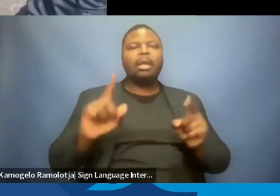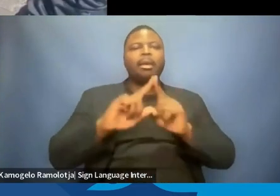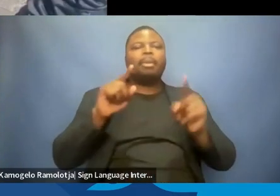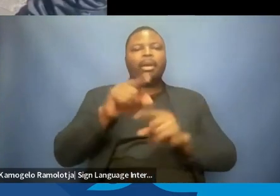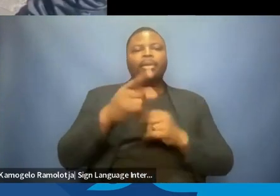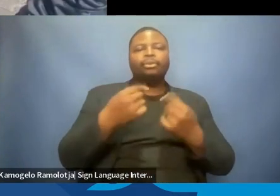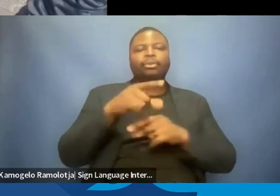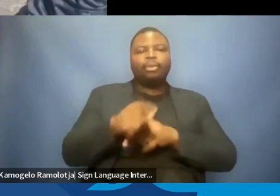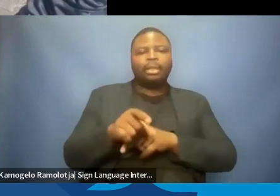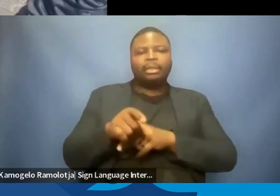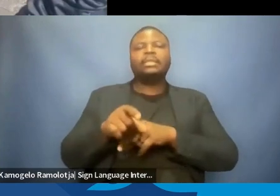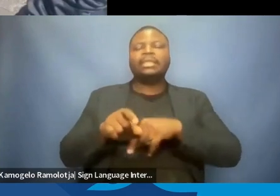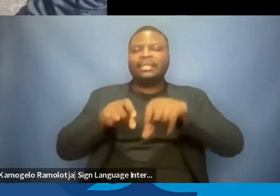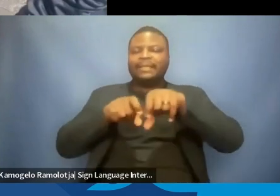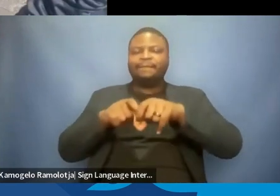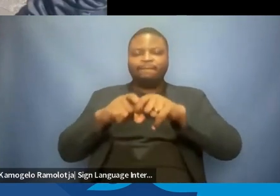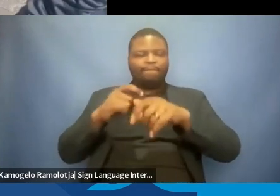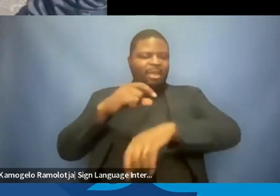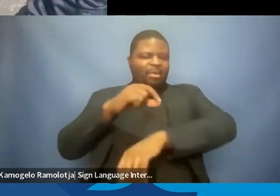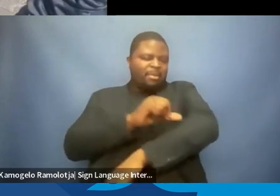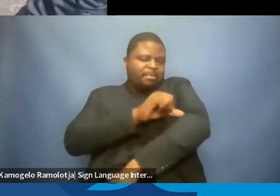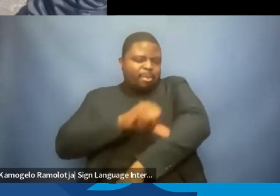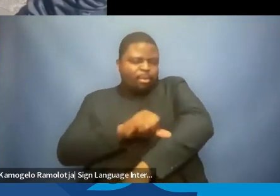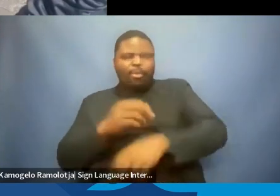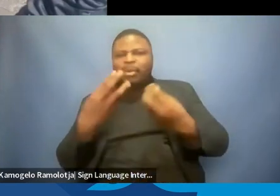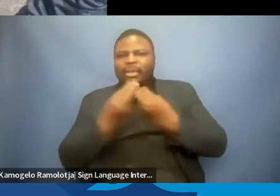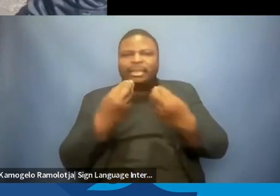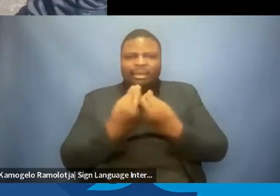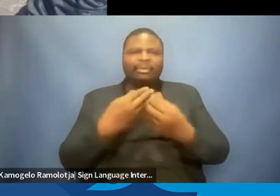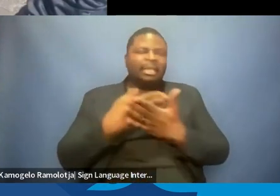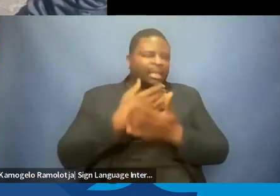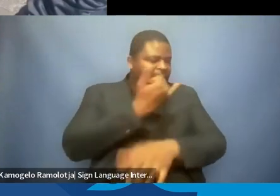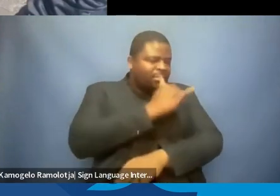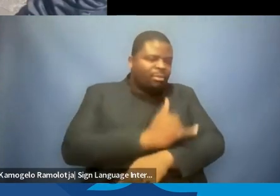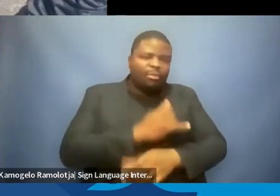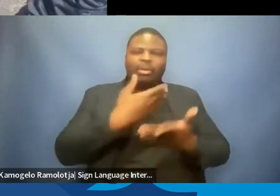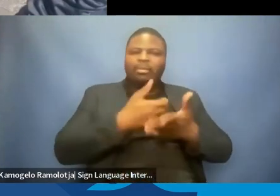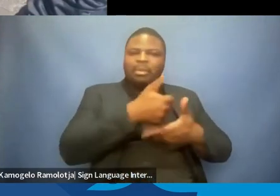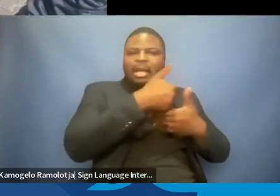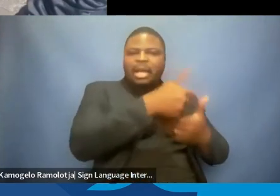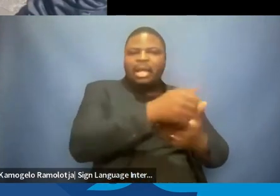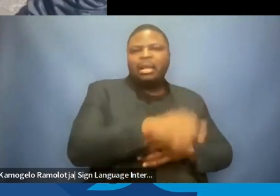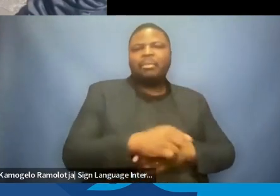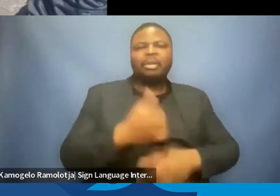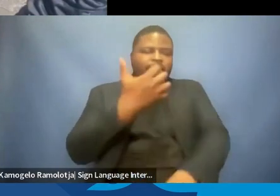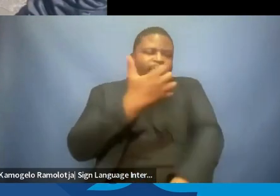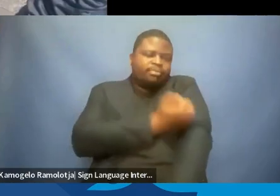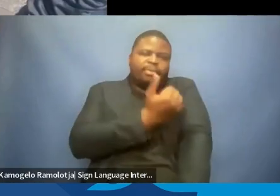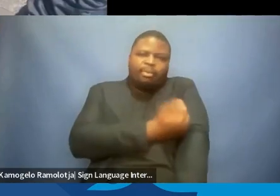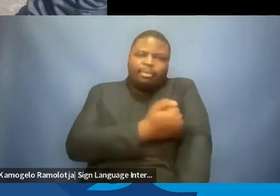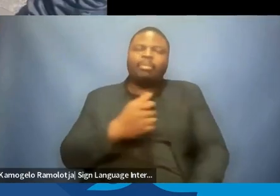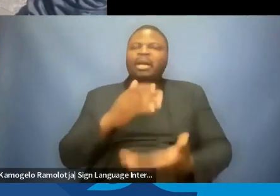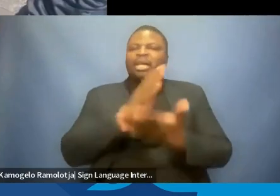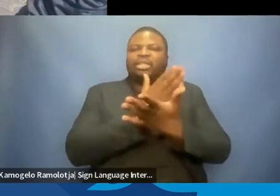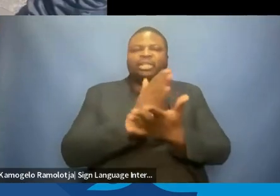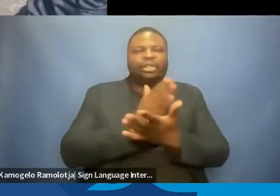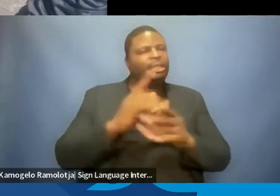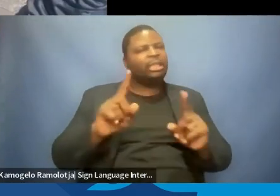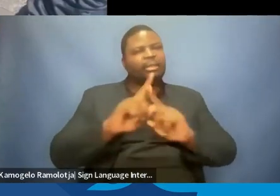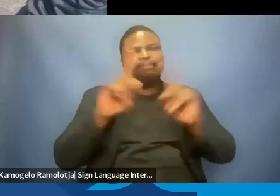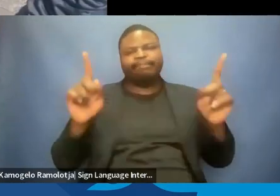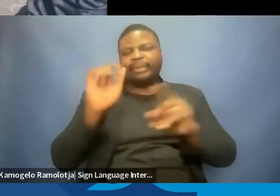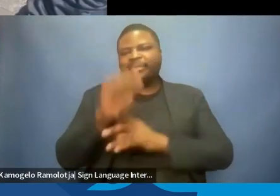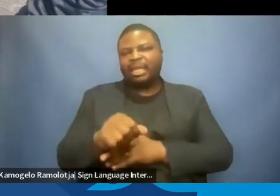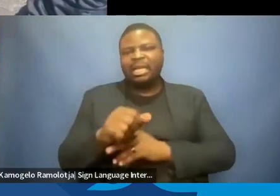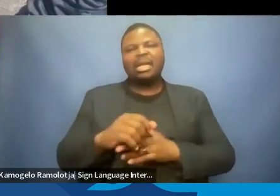instrumental in assisting us in identifying these areas. So the services that we largely provide are wound care,